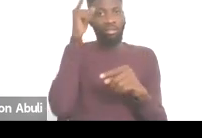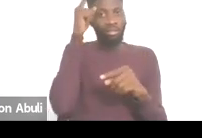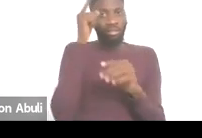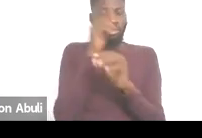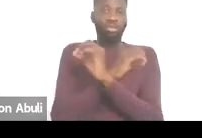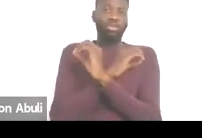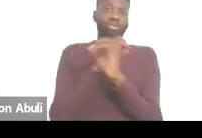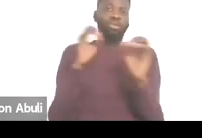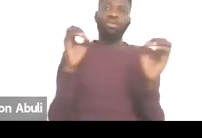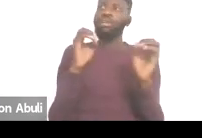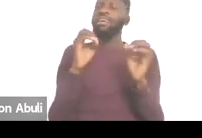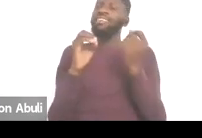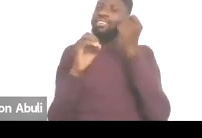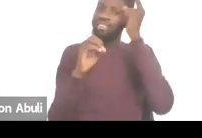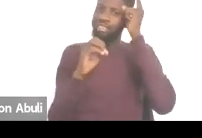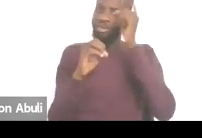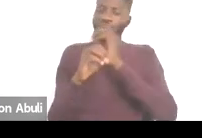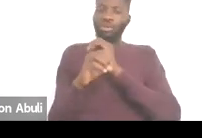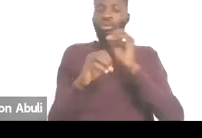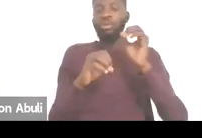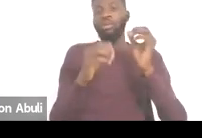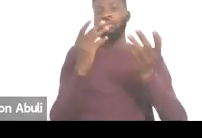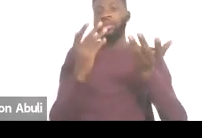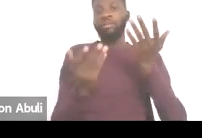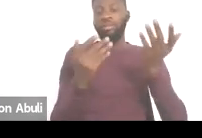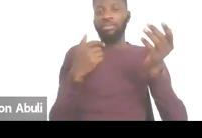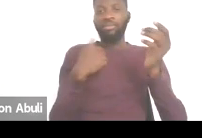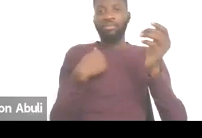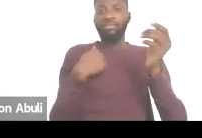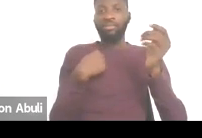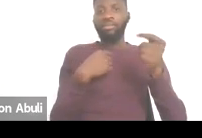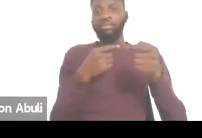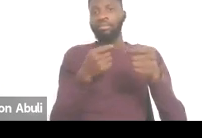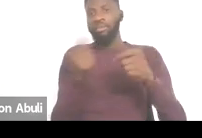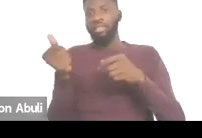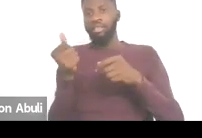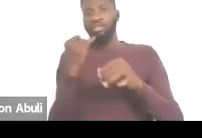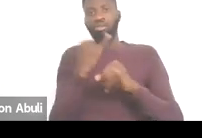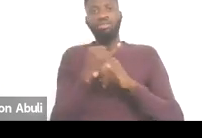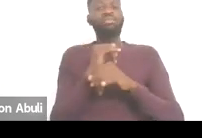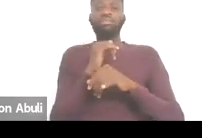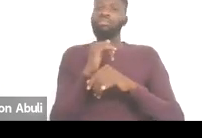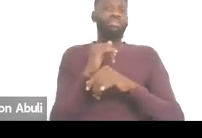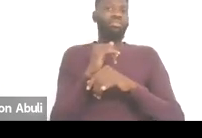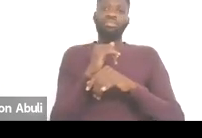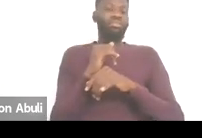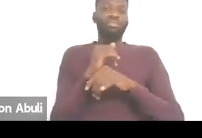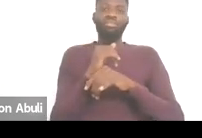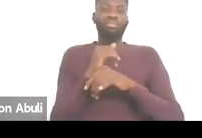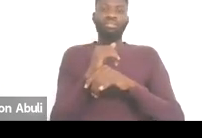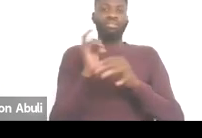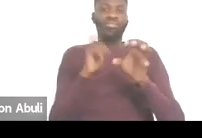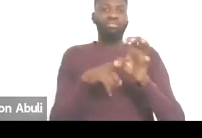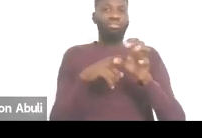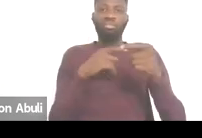it did not click to me that I am not supposed to pay for any job to get into any job. I felt